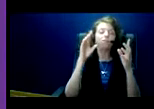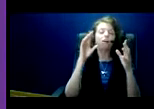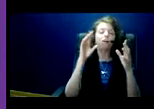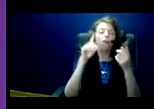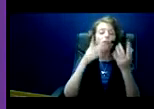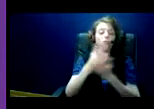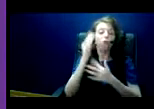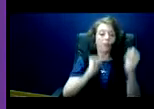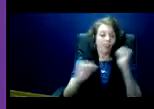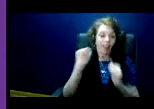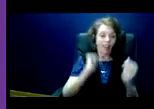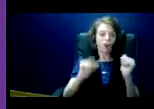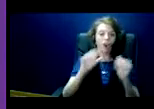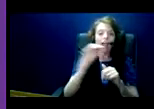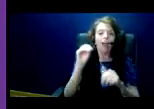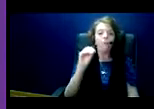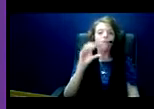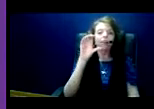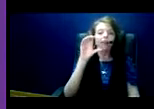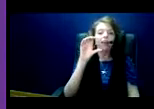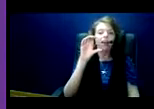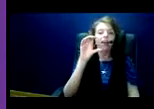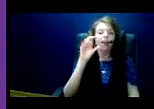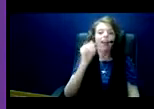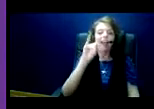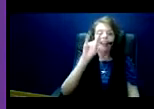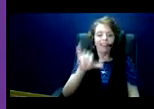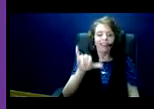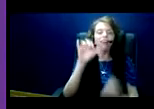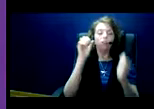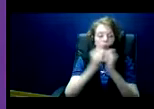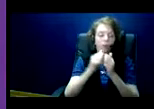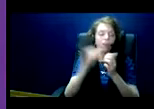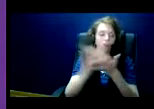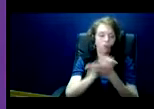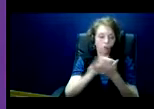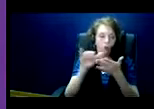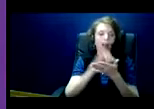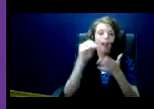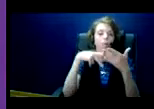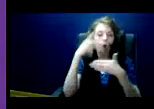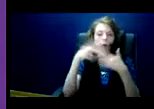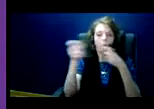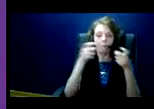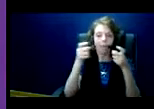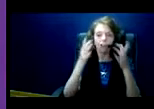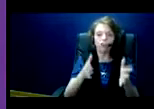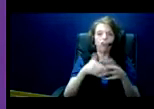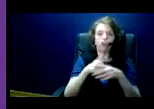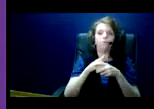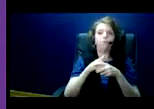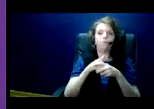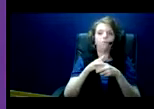Hayley Sherwood is California-born, New York-based theater artist and is the program manager at Collab Theater